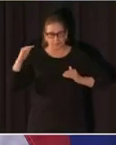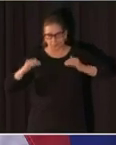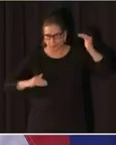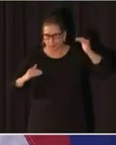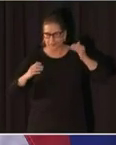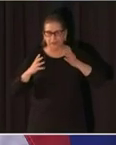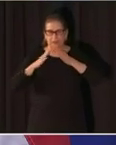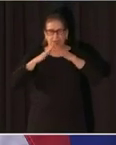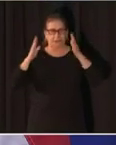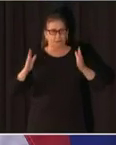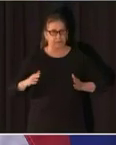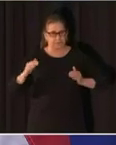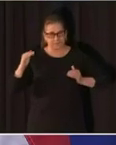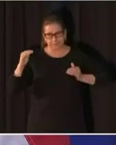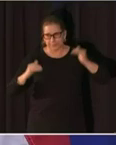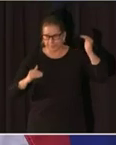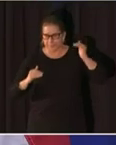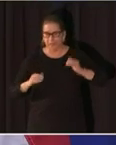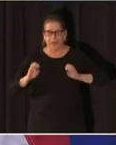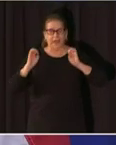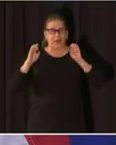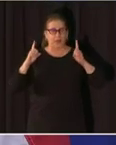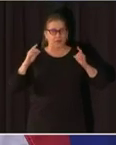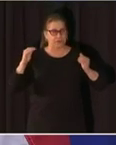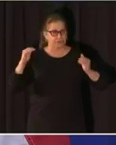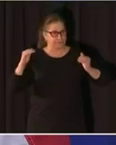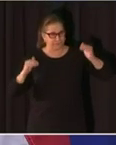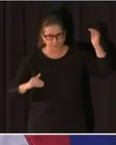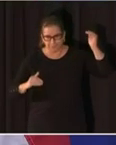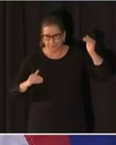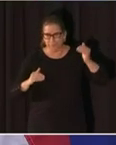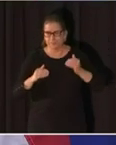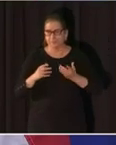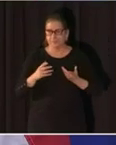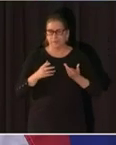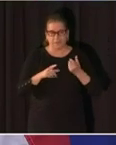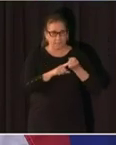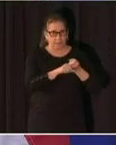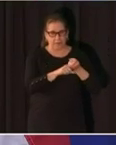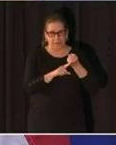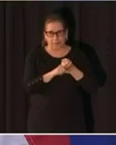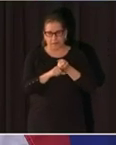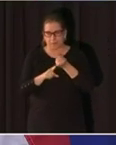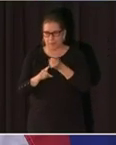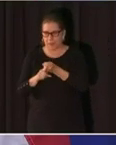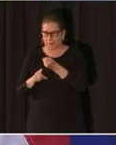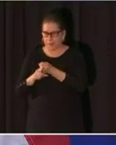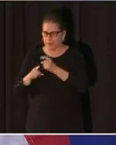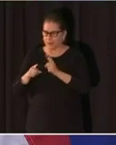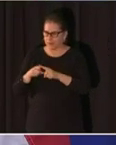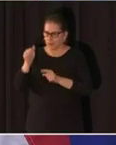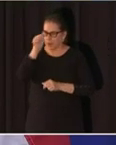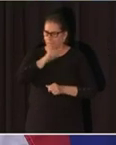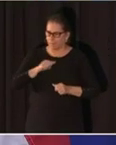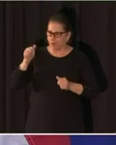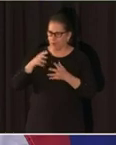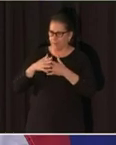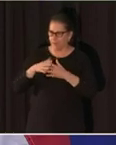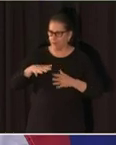led to these very tremendous disparities that this pandemic is putting a spotlight